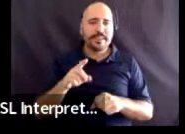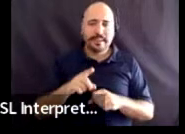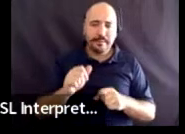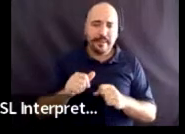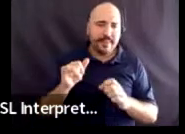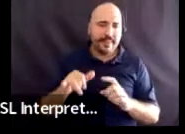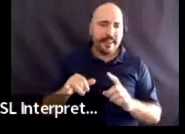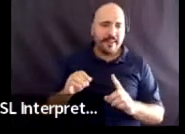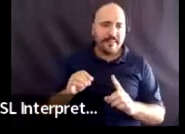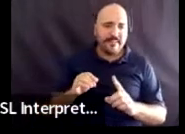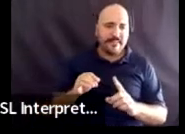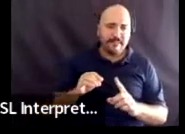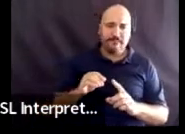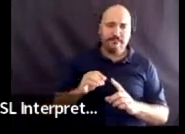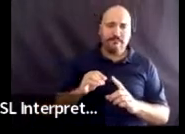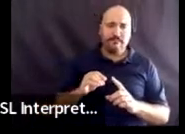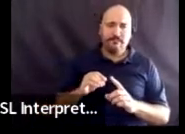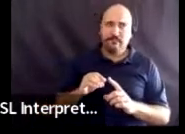affect